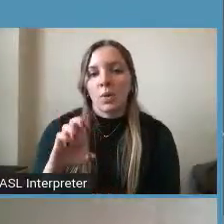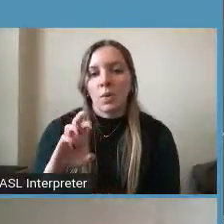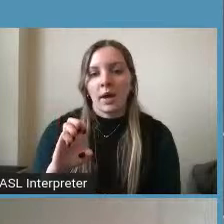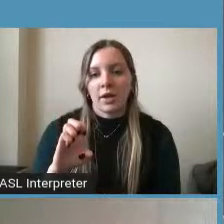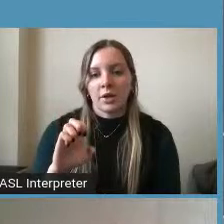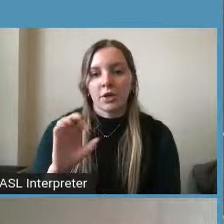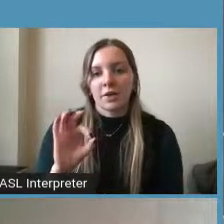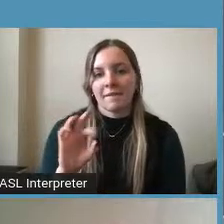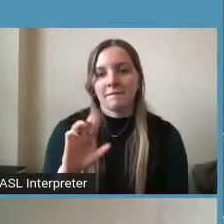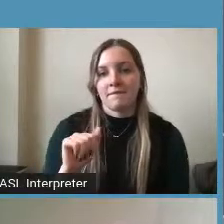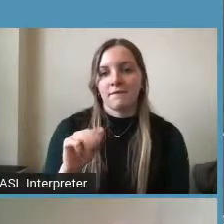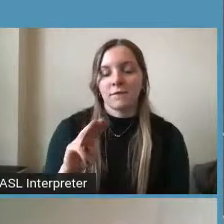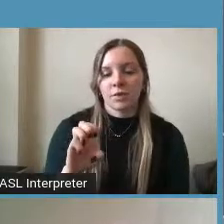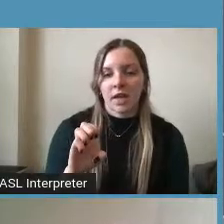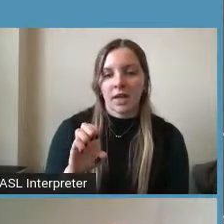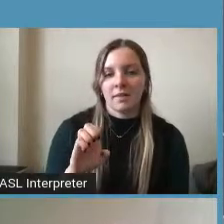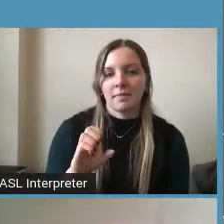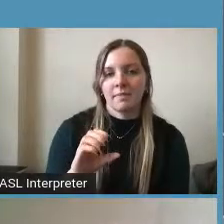is so